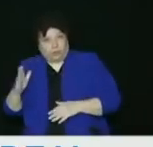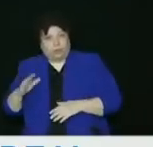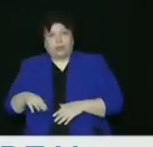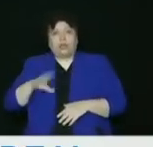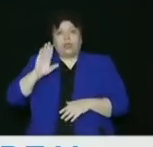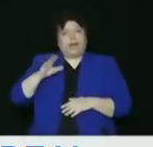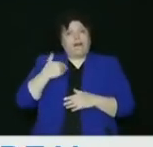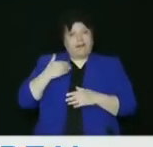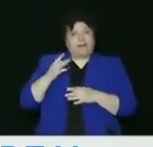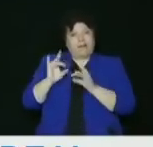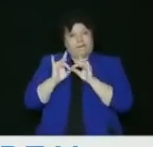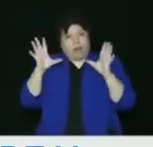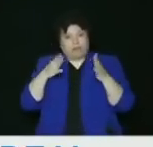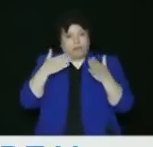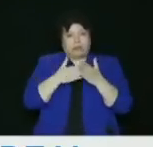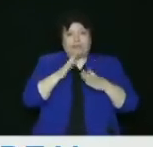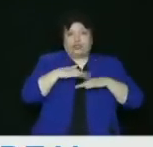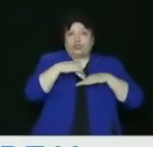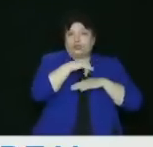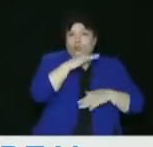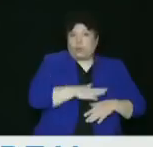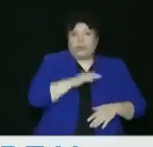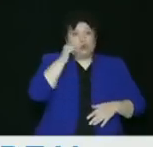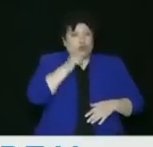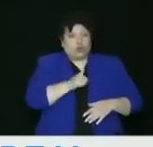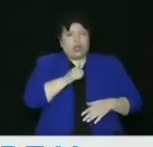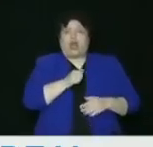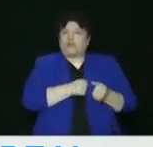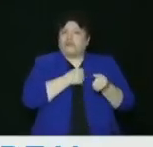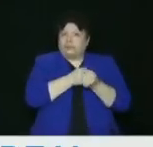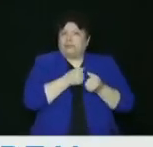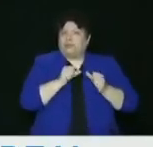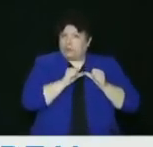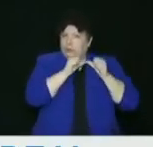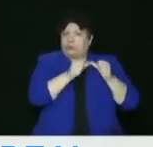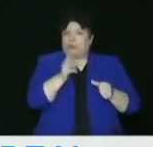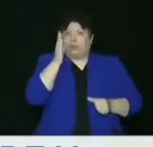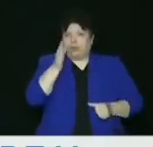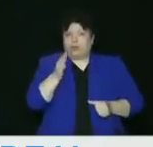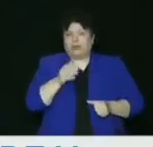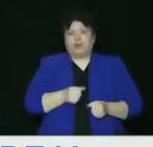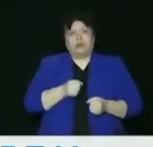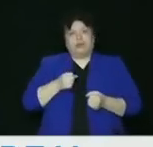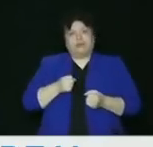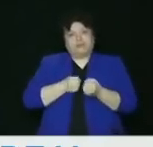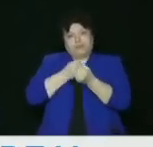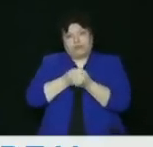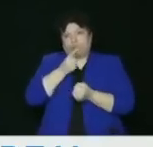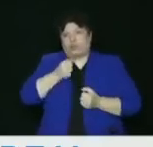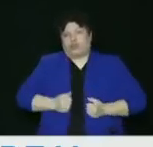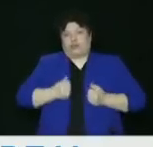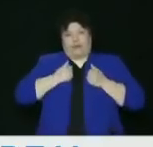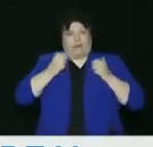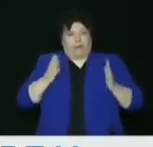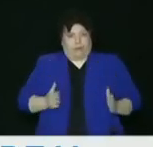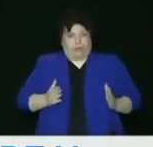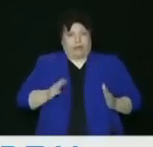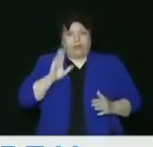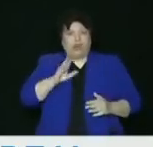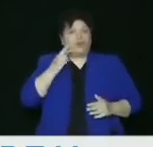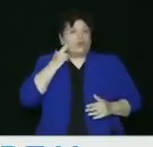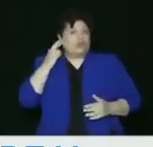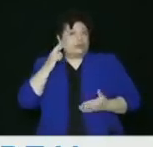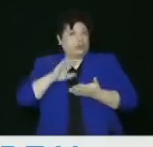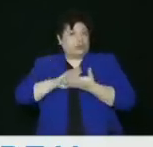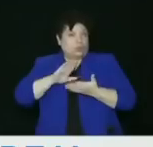violence against Indigenous women and girls, and be there to support the survivors of the residential school system.